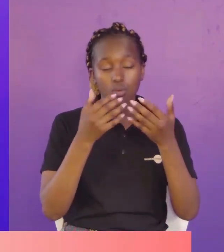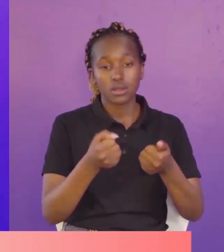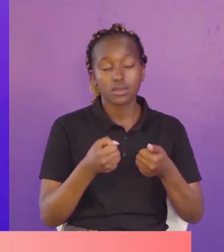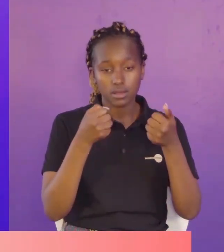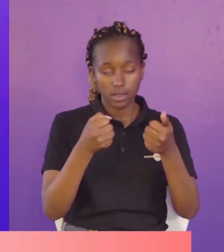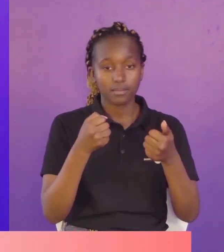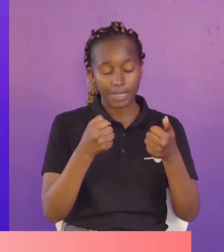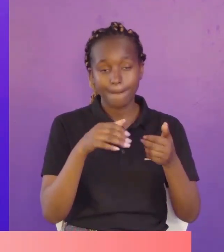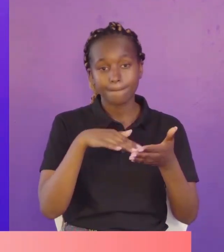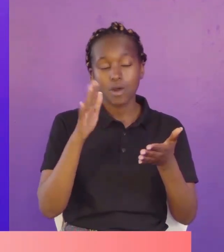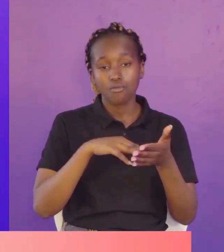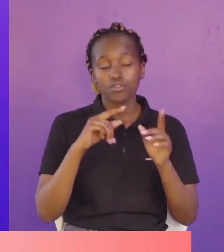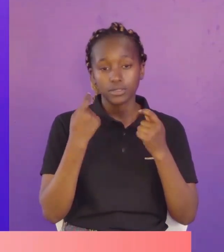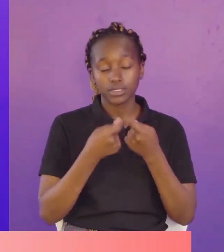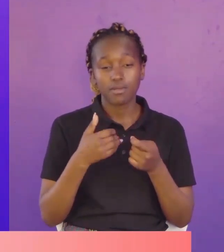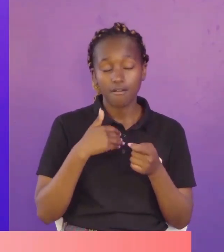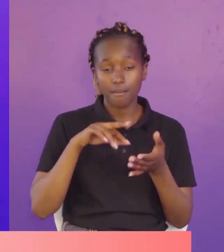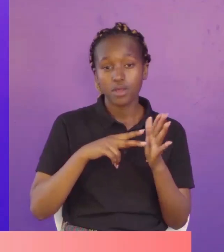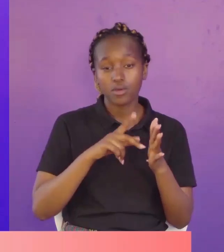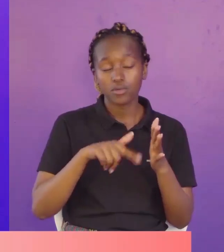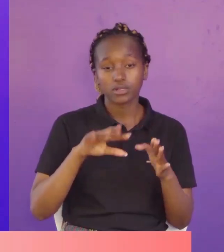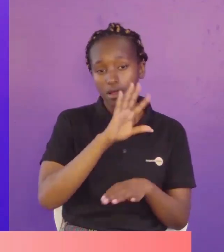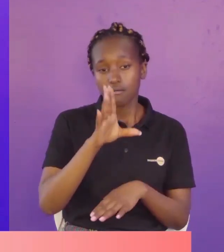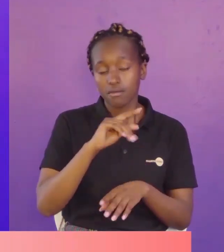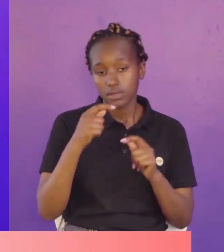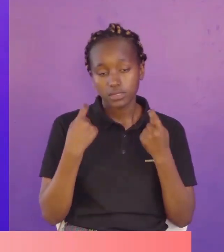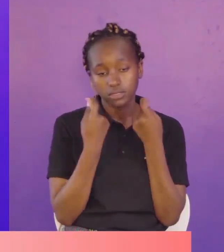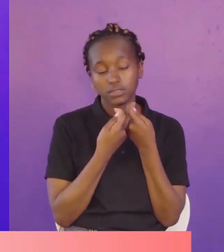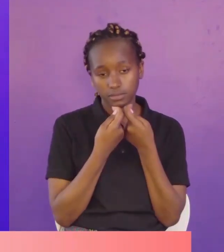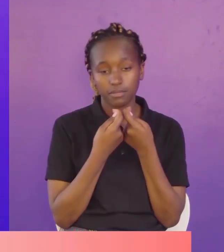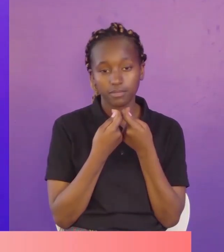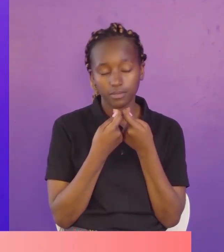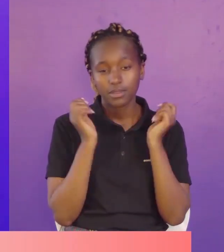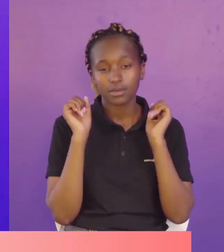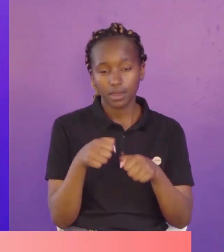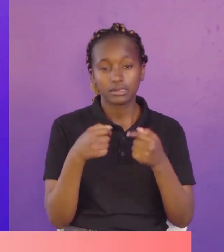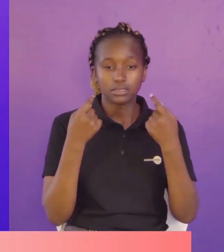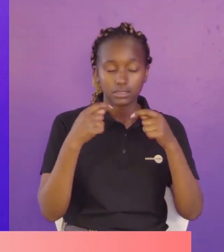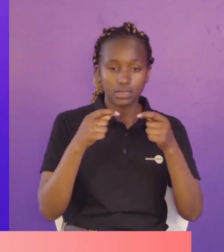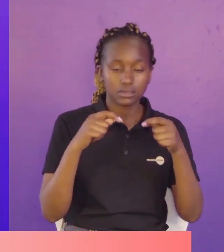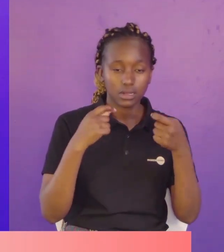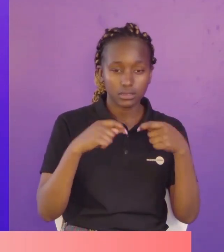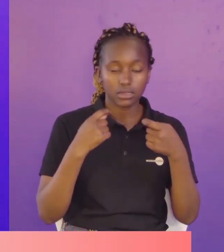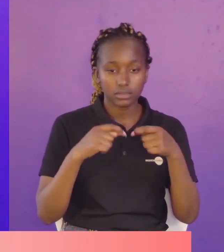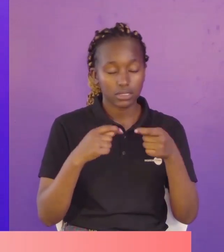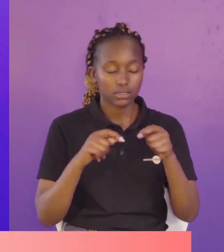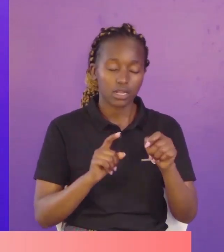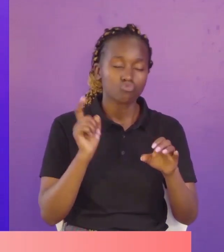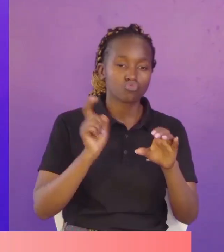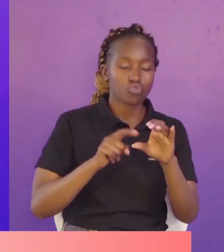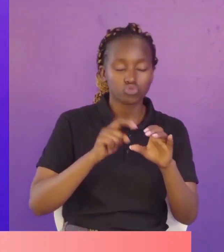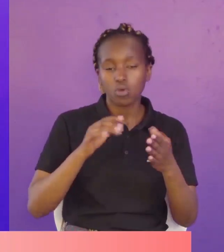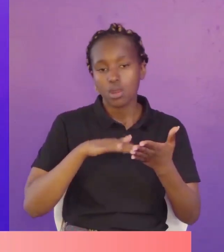teams. So I think African teams will be more than they used to be.